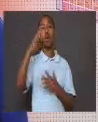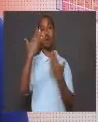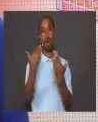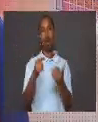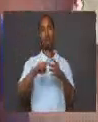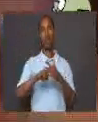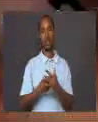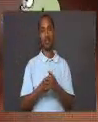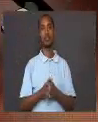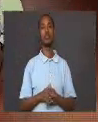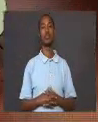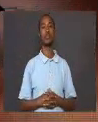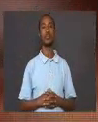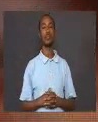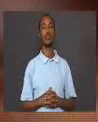begin now.